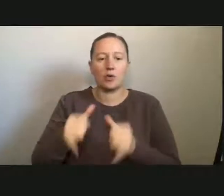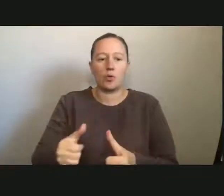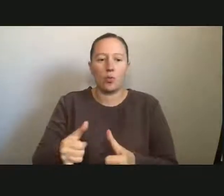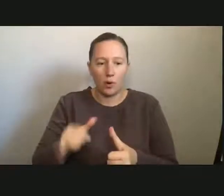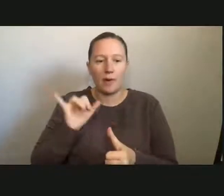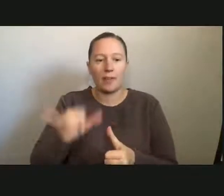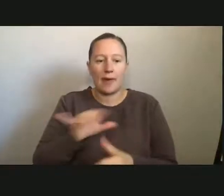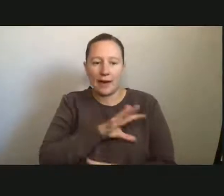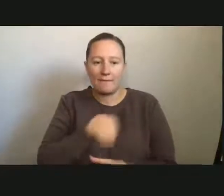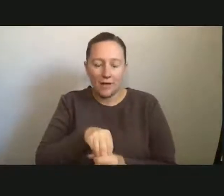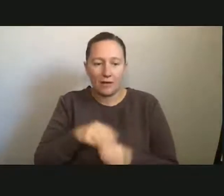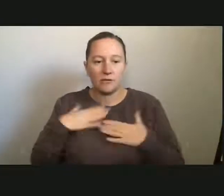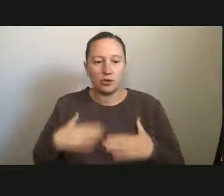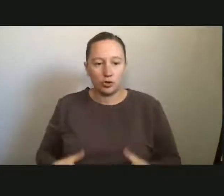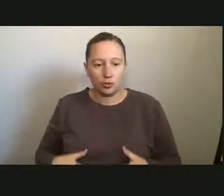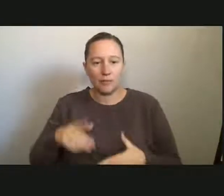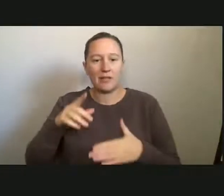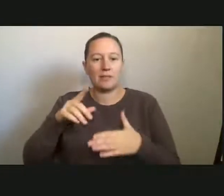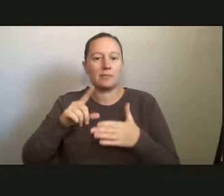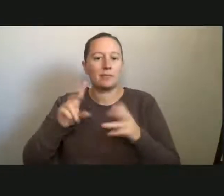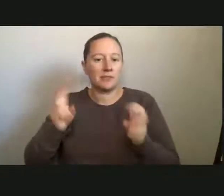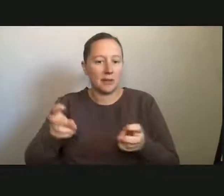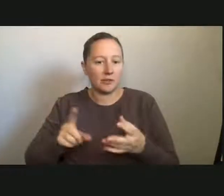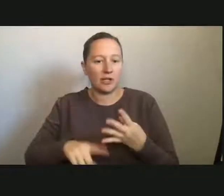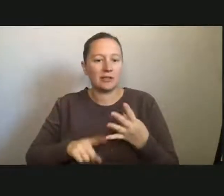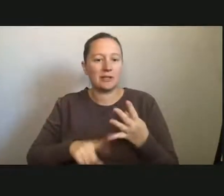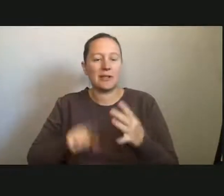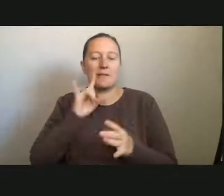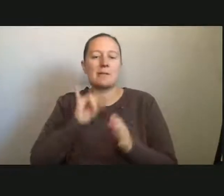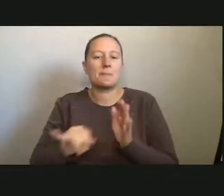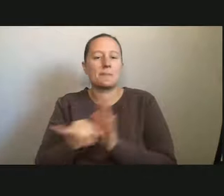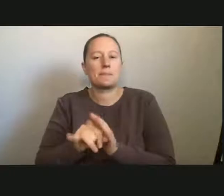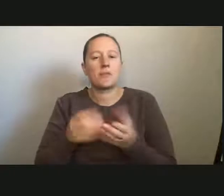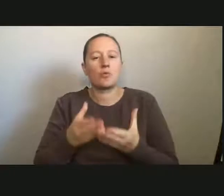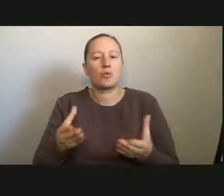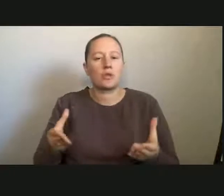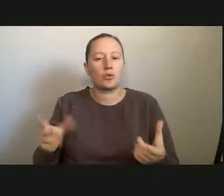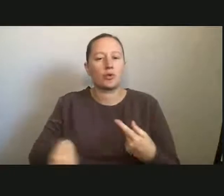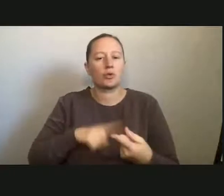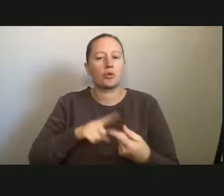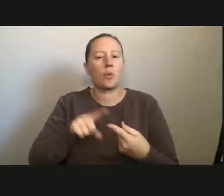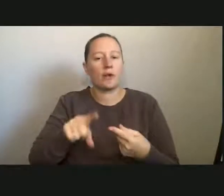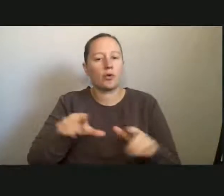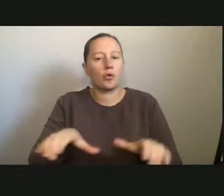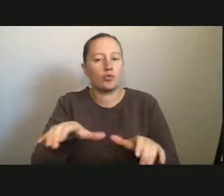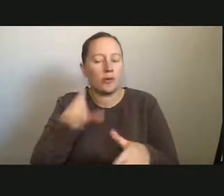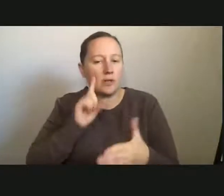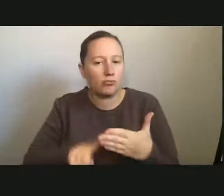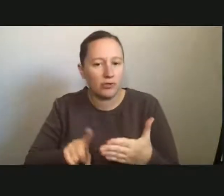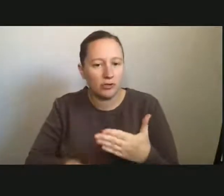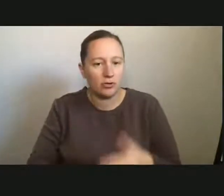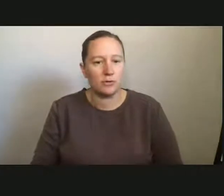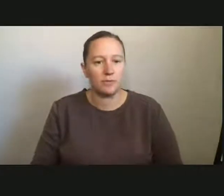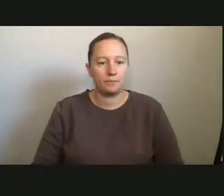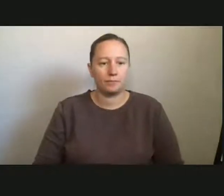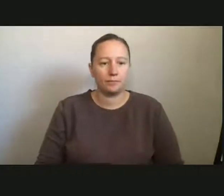human subjects, and identify some resources when you are conducting human subjects research.